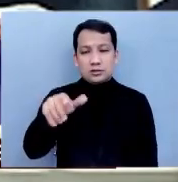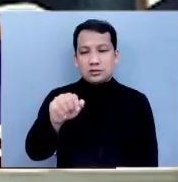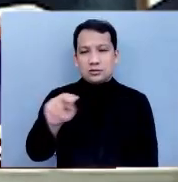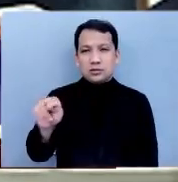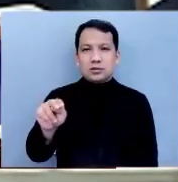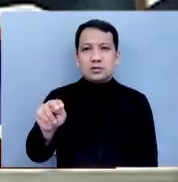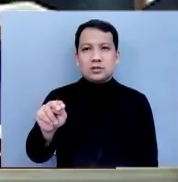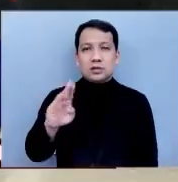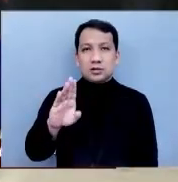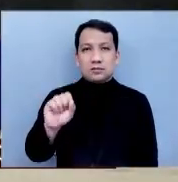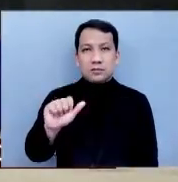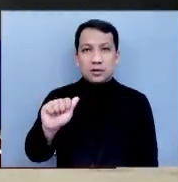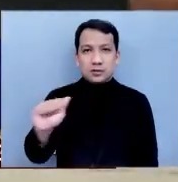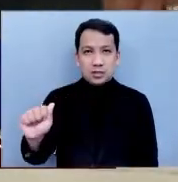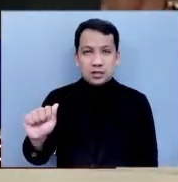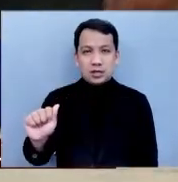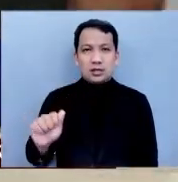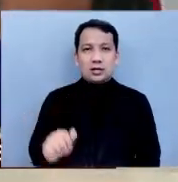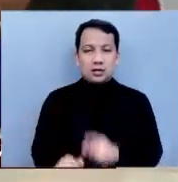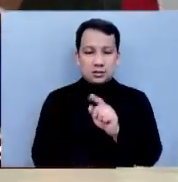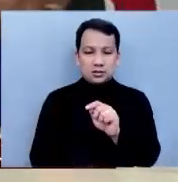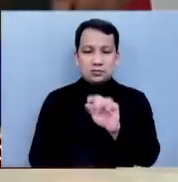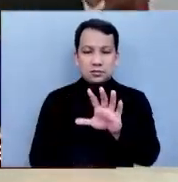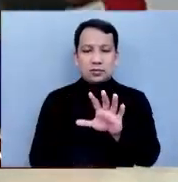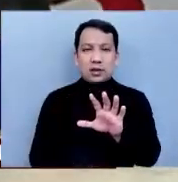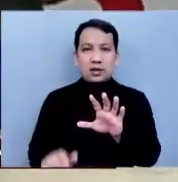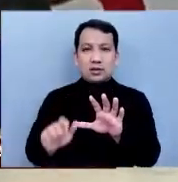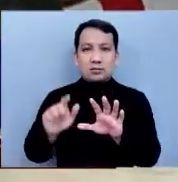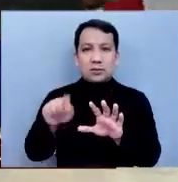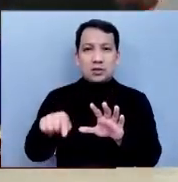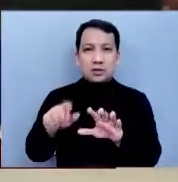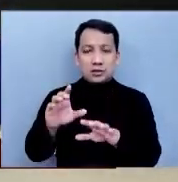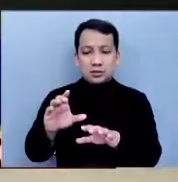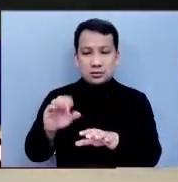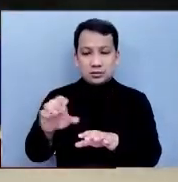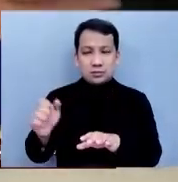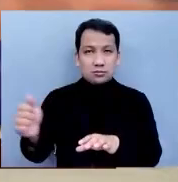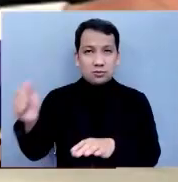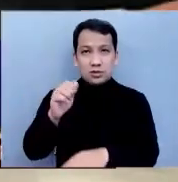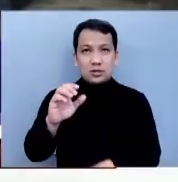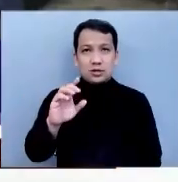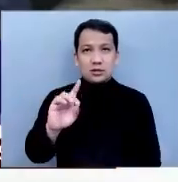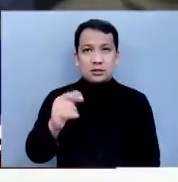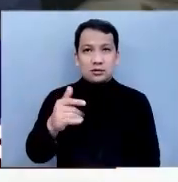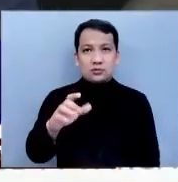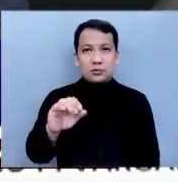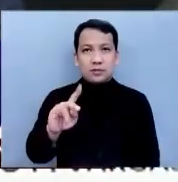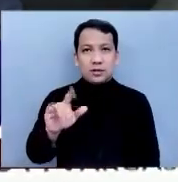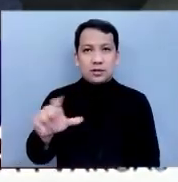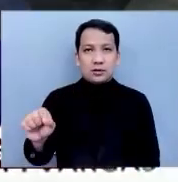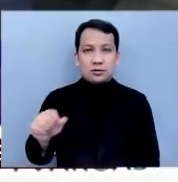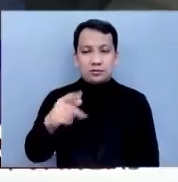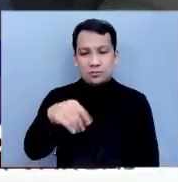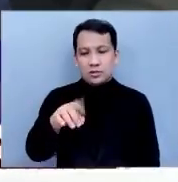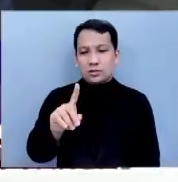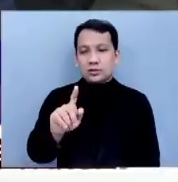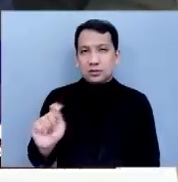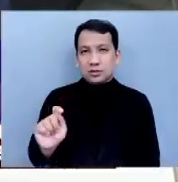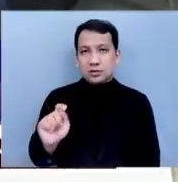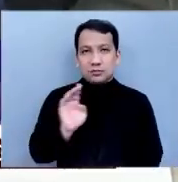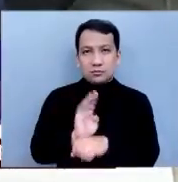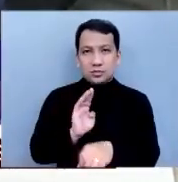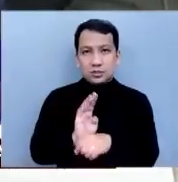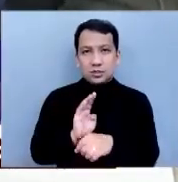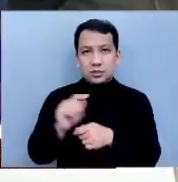Jimenez Basas, TV5 President and CEO Guido Arzabaliero, PLDT Head of Business